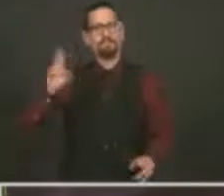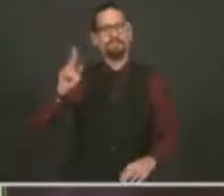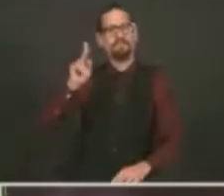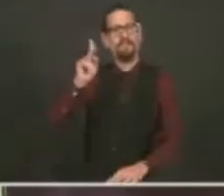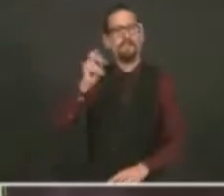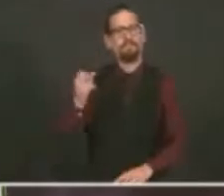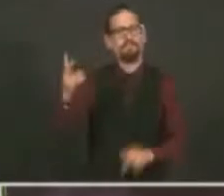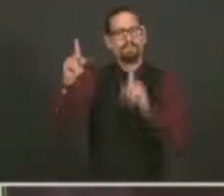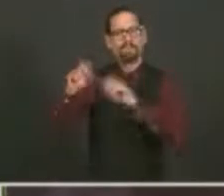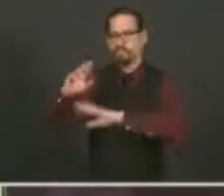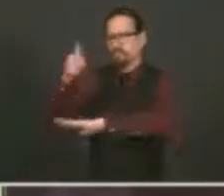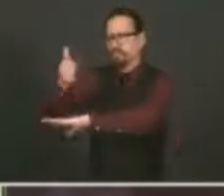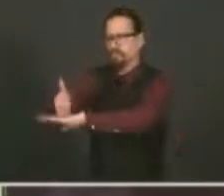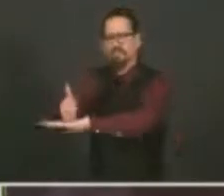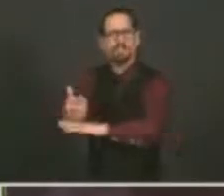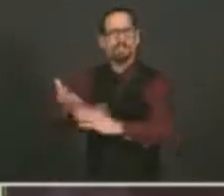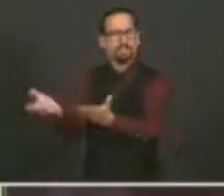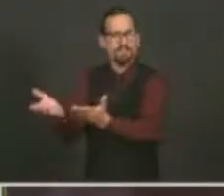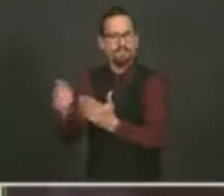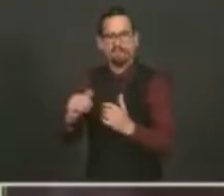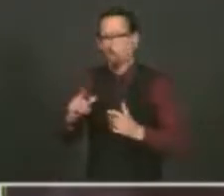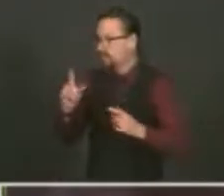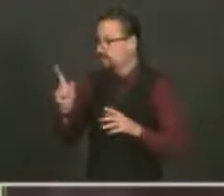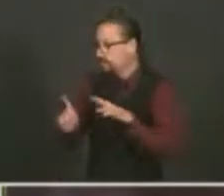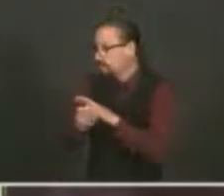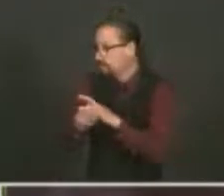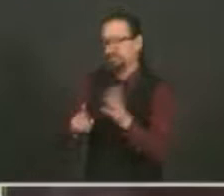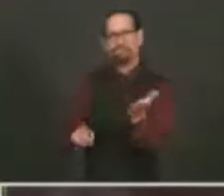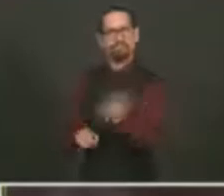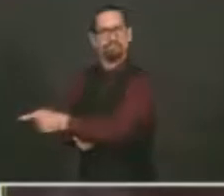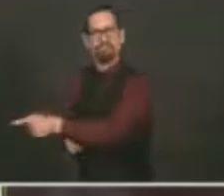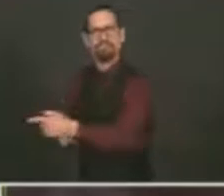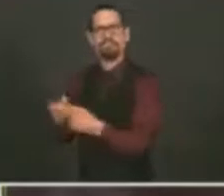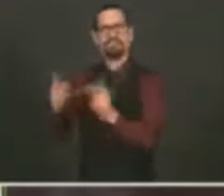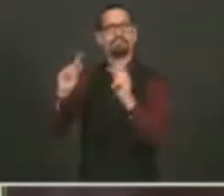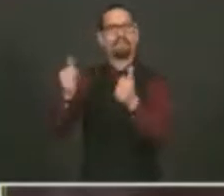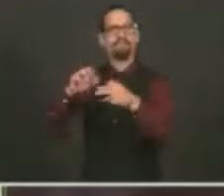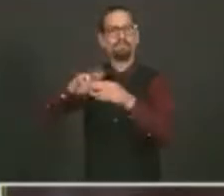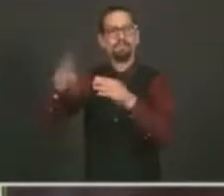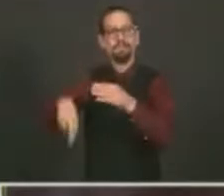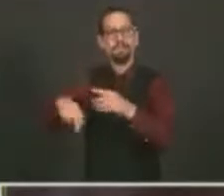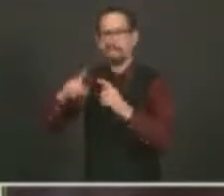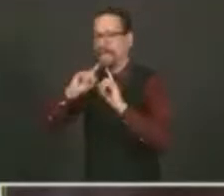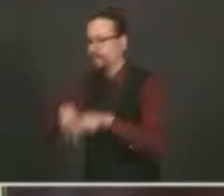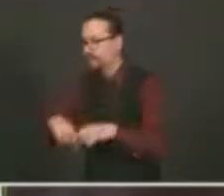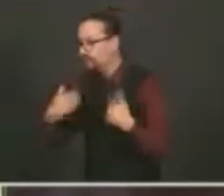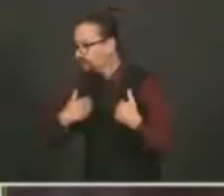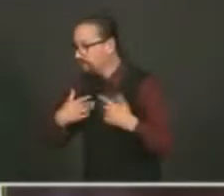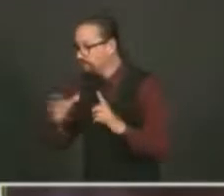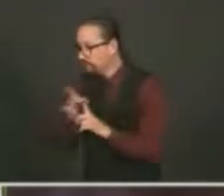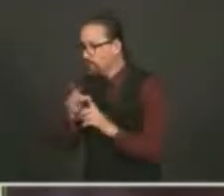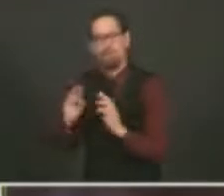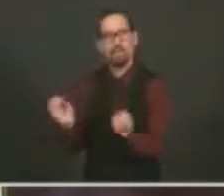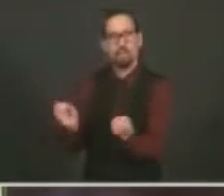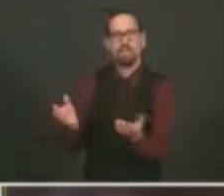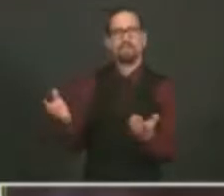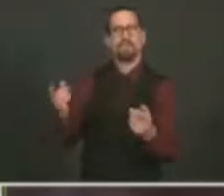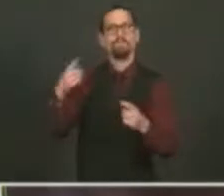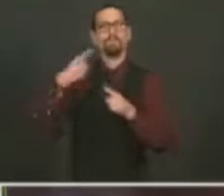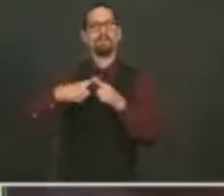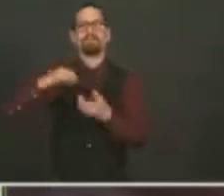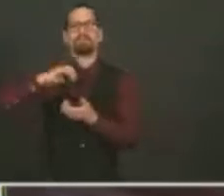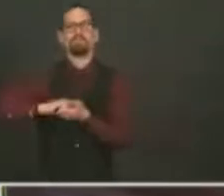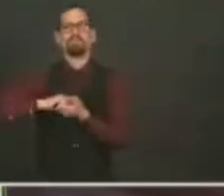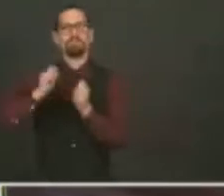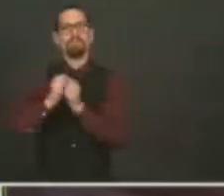and allows for that rapid turnaround. Our ability to have the partnership with the Department of Education and